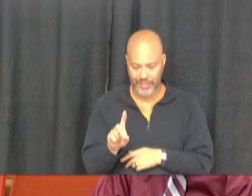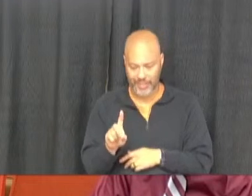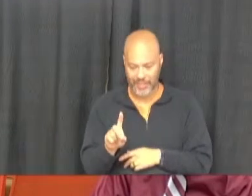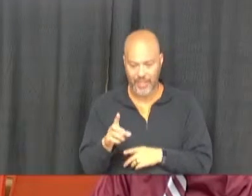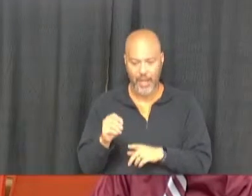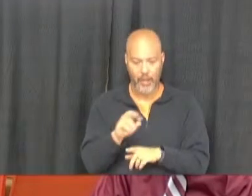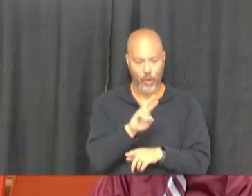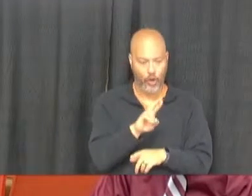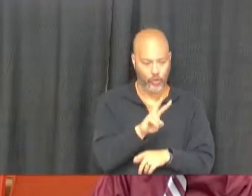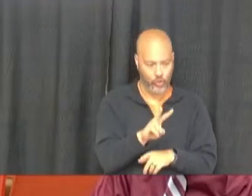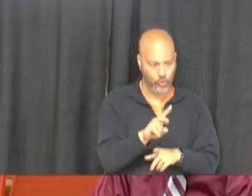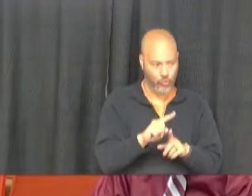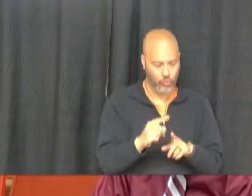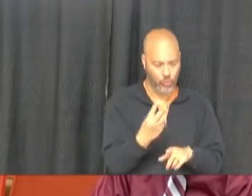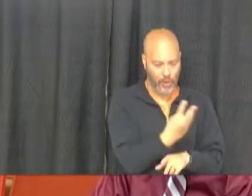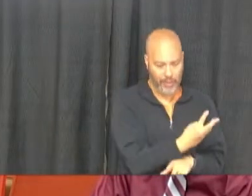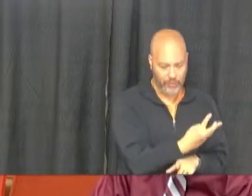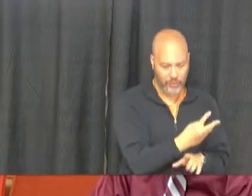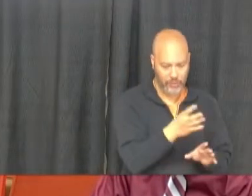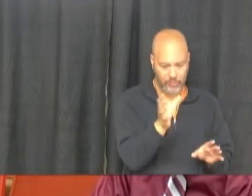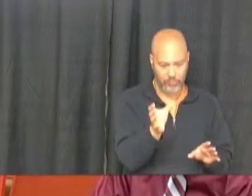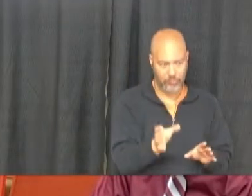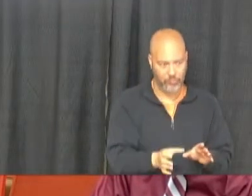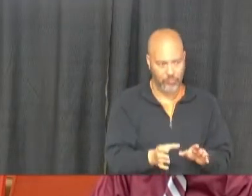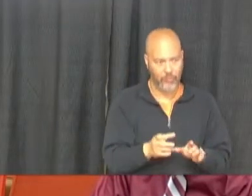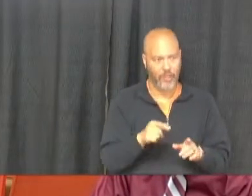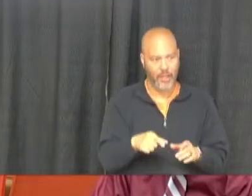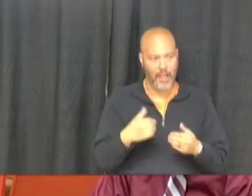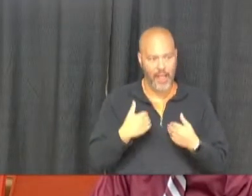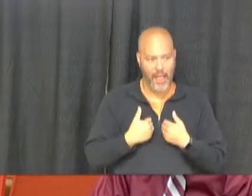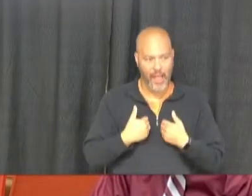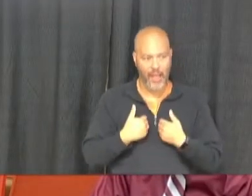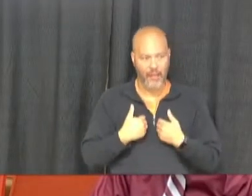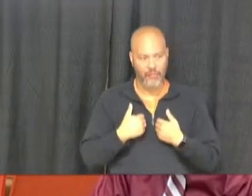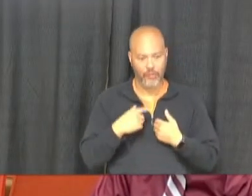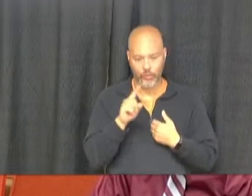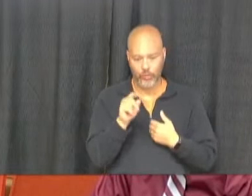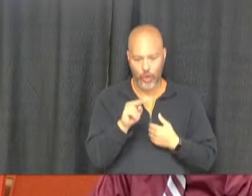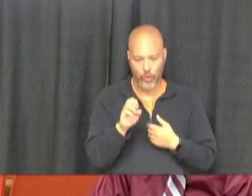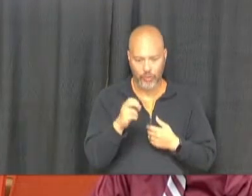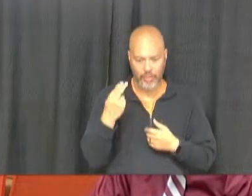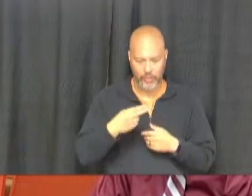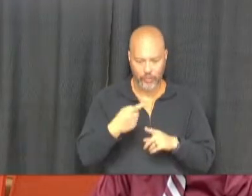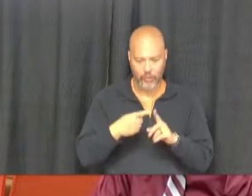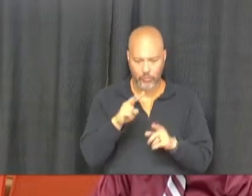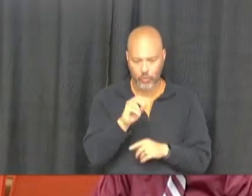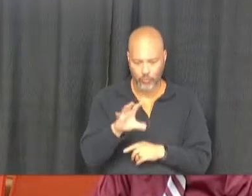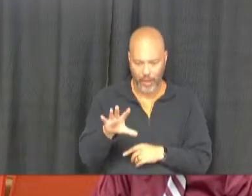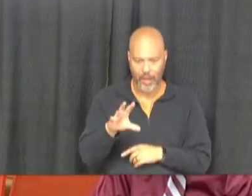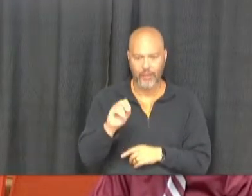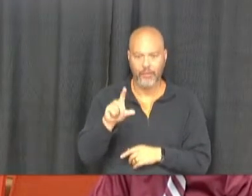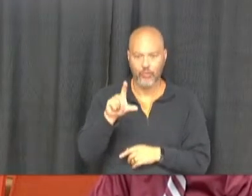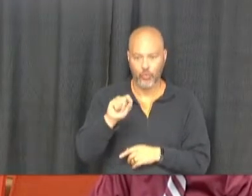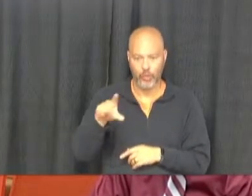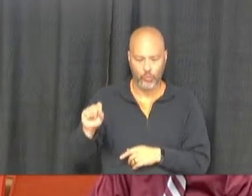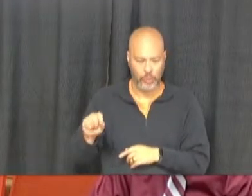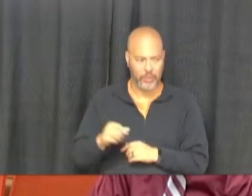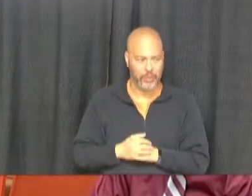east and the R2 property to the west. Again, this property has zoning history from 2005 and